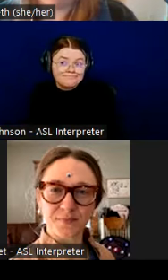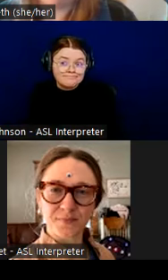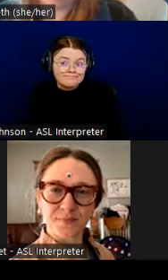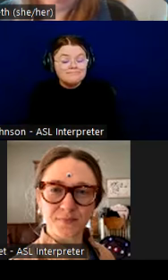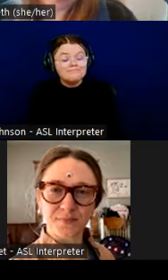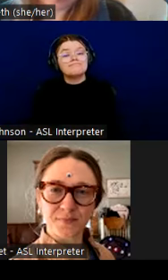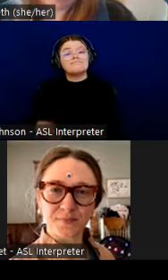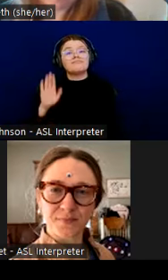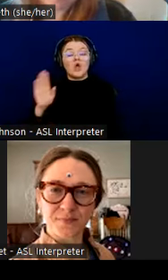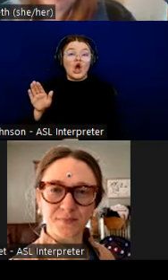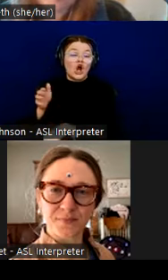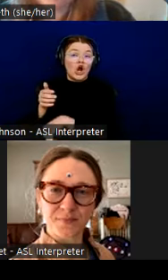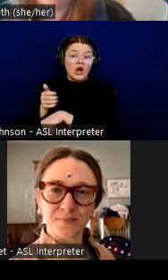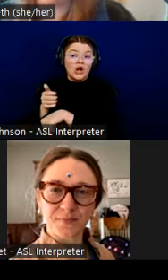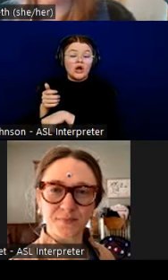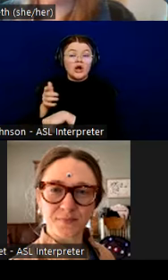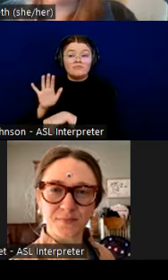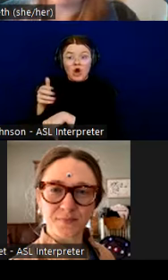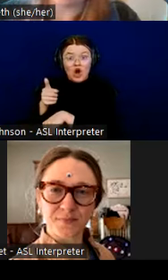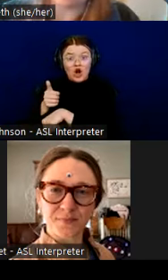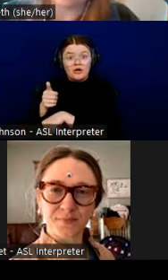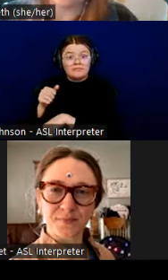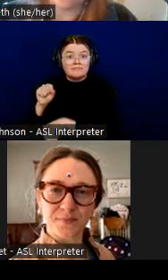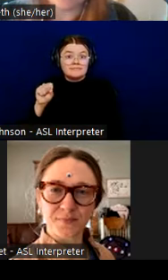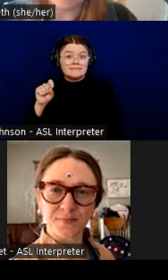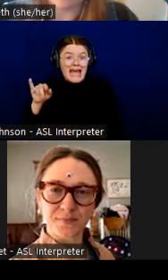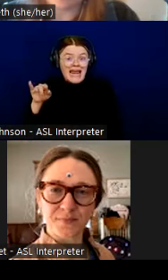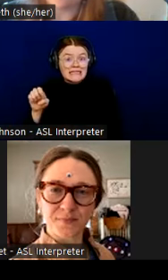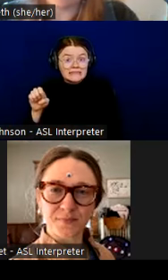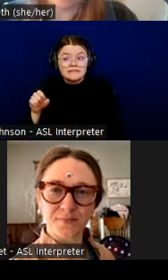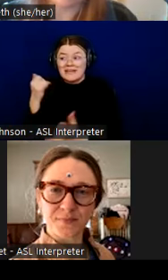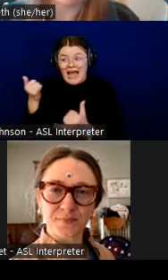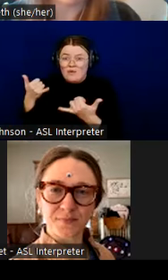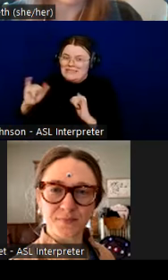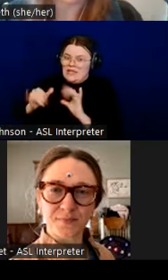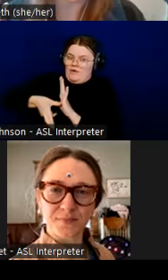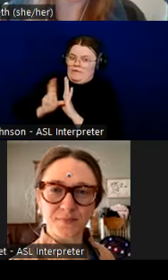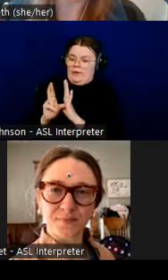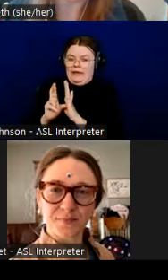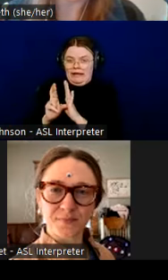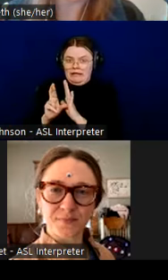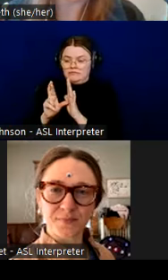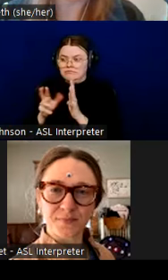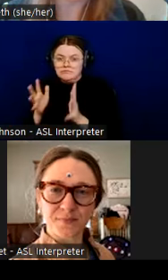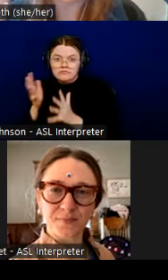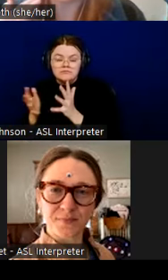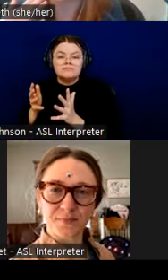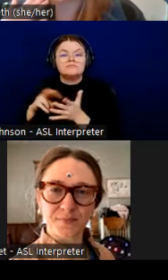currently under review to potentially be appealed under an act that would require the